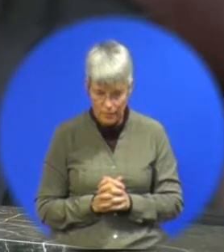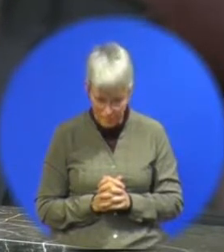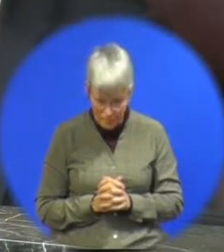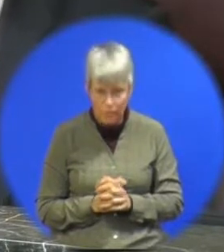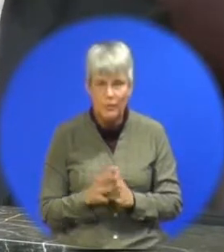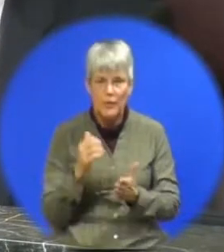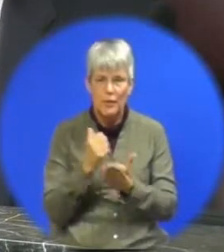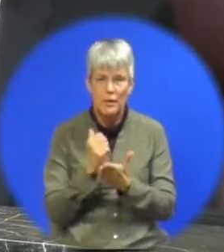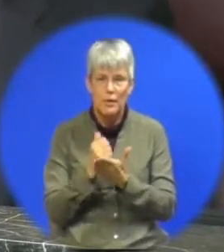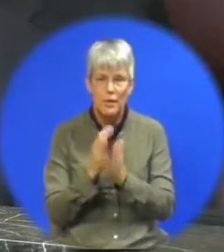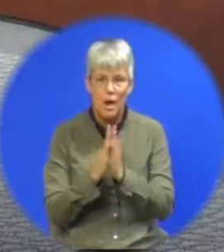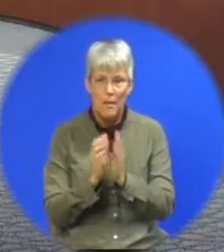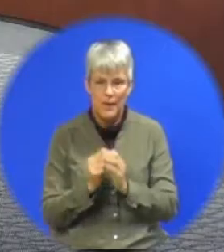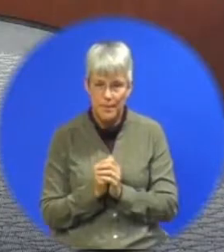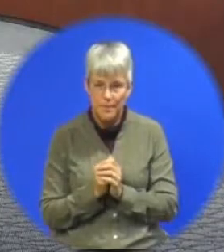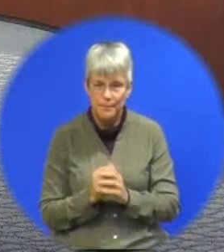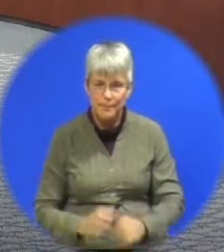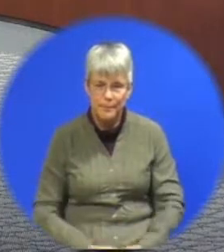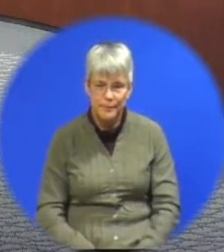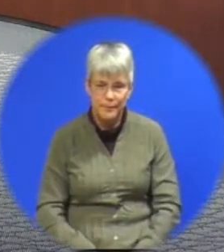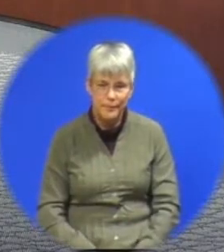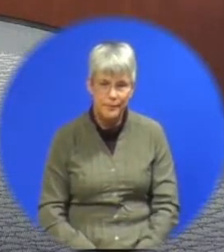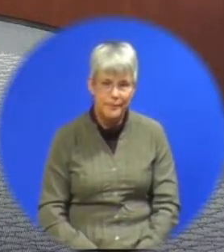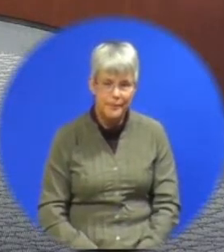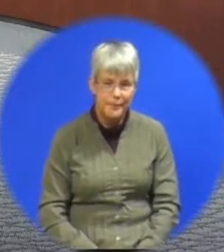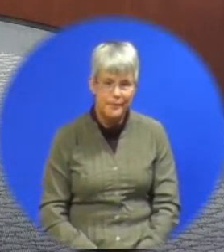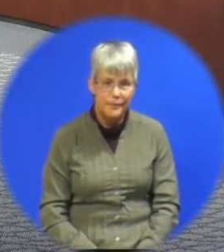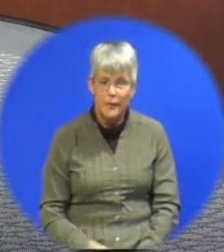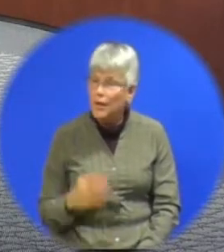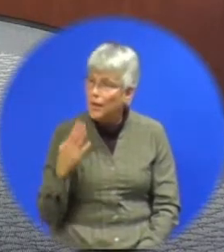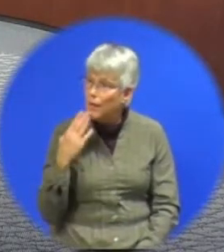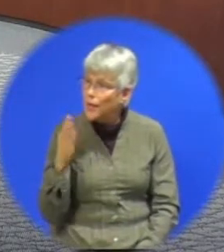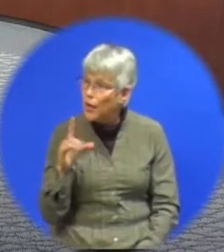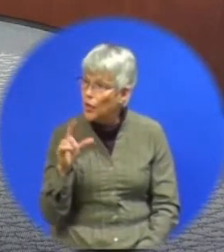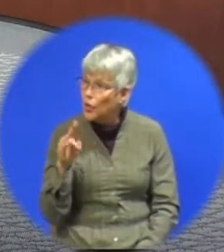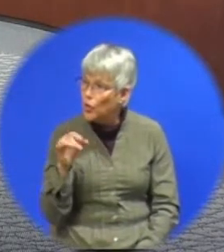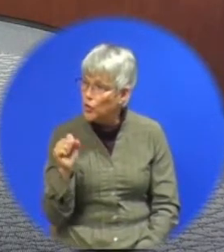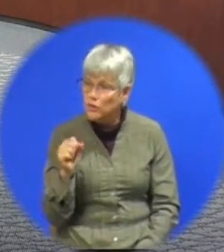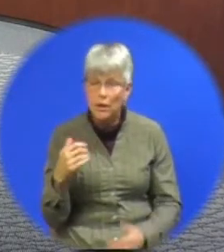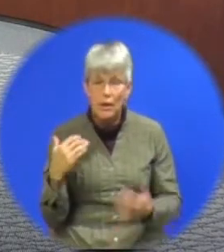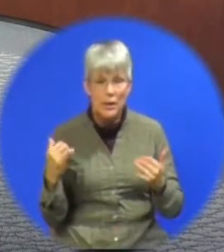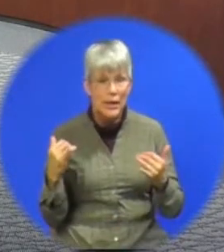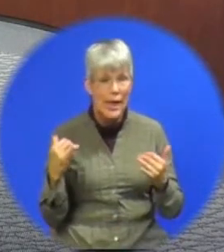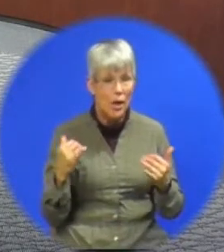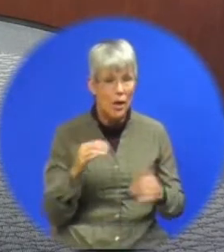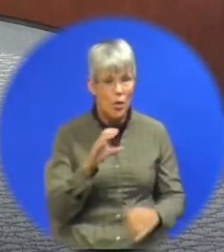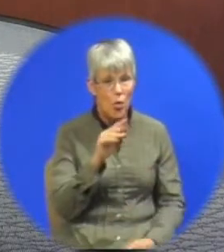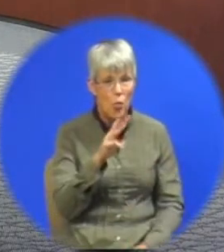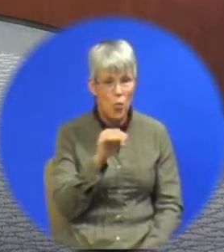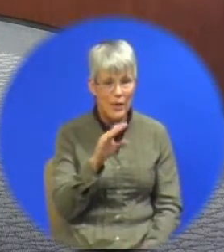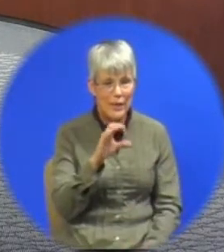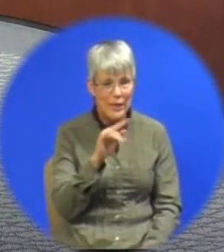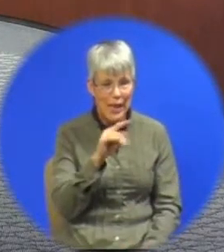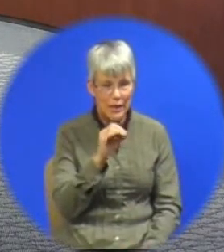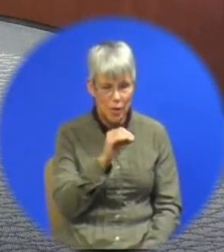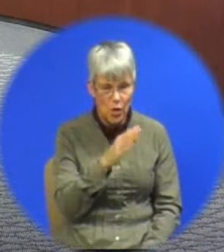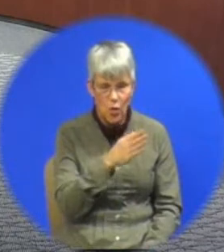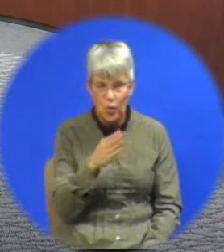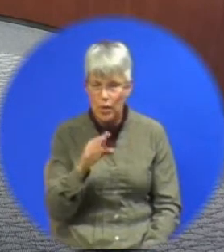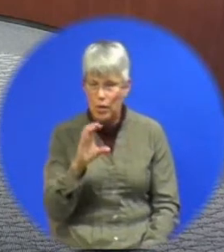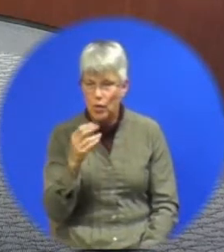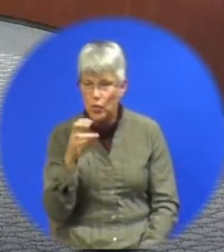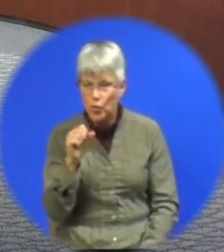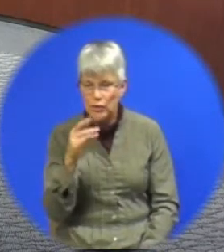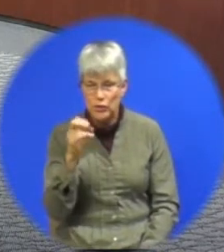Amen. Thank you, Louis. Next, I'll introduce council. To my far right, Wendy Cato, Mayor Pro Tem, Chris Jernigan,